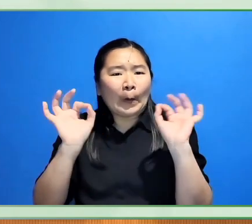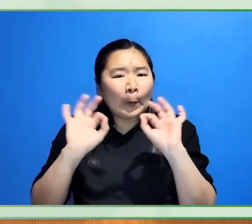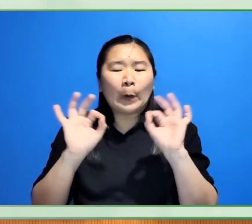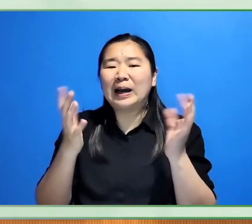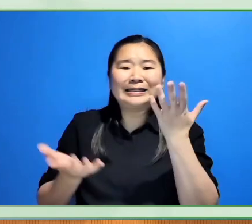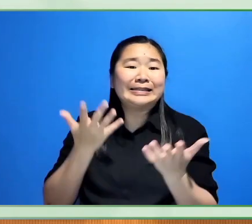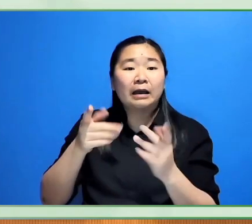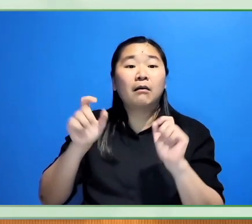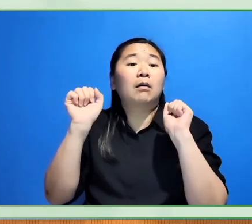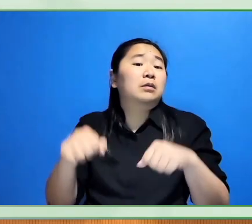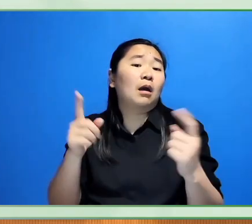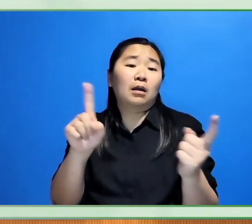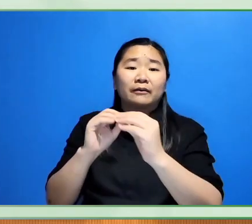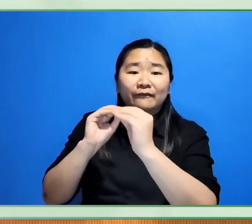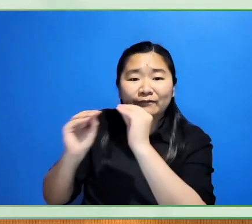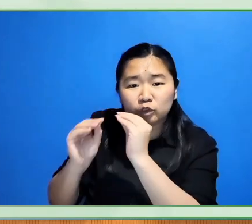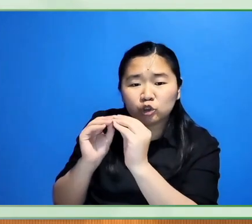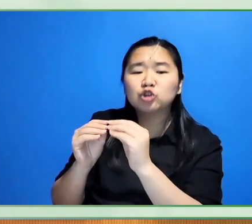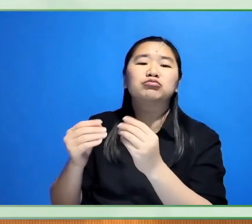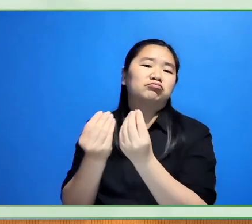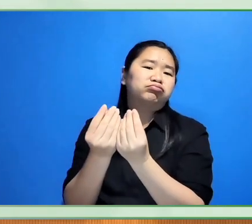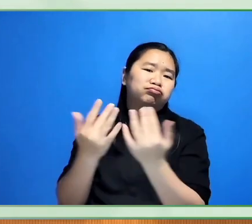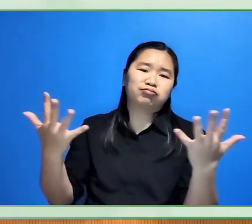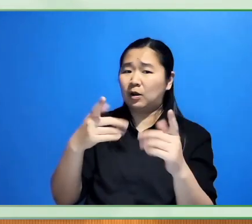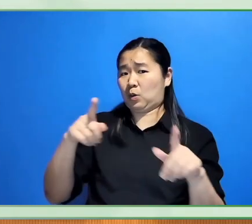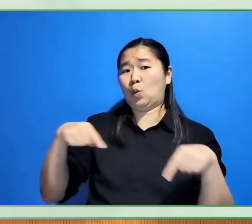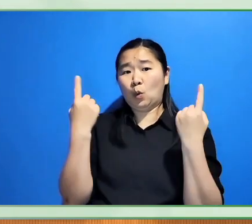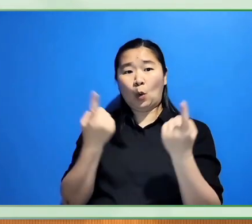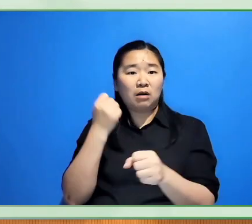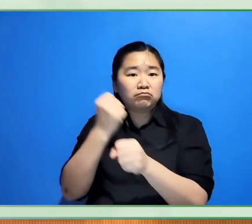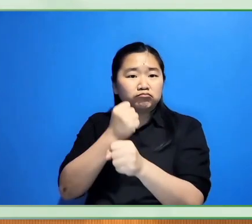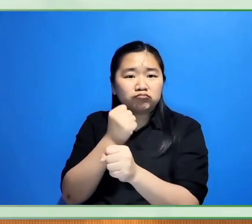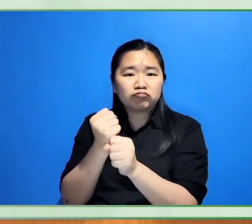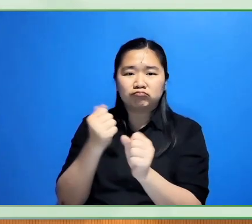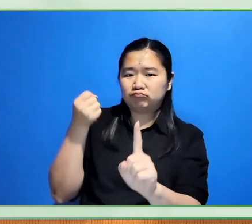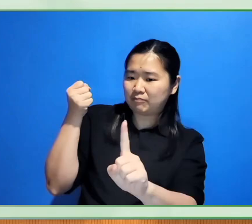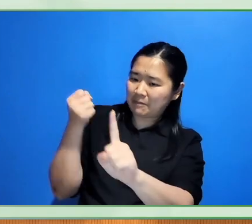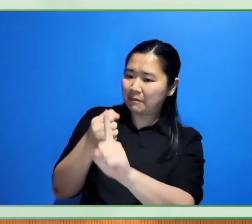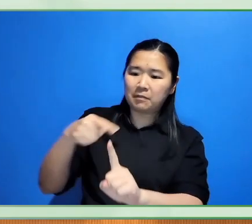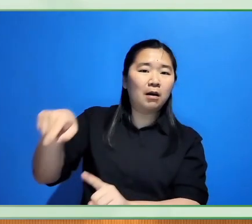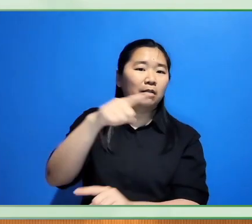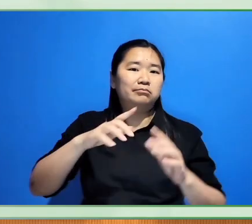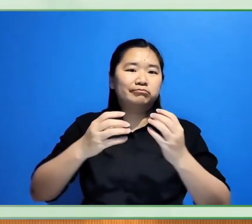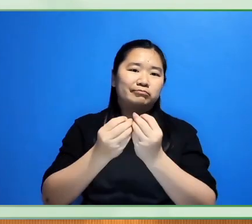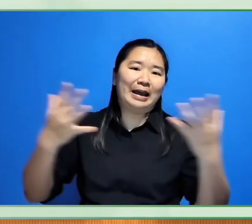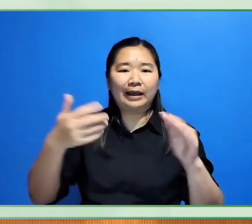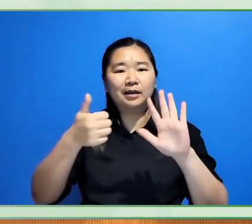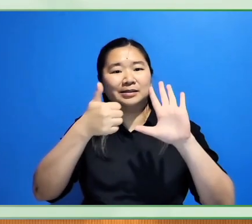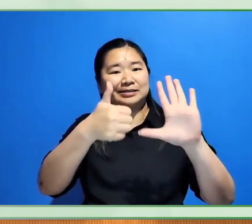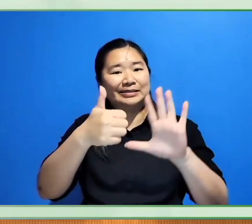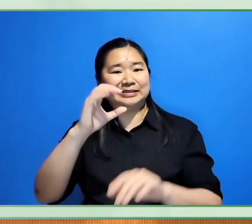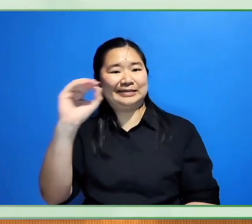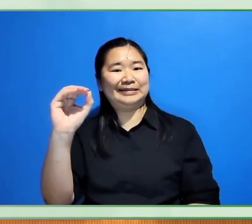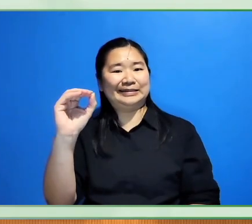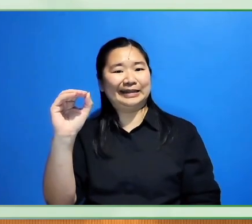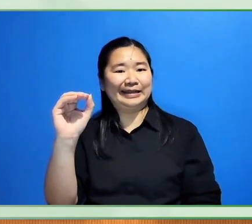cure care clinics, and we work with multiple B2B clients, including the Ministry of Defense in Tunisia, the military hospital, and other